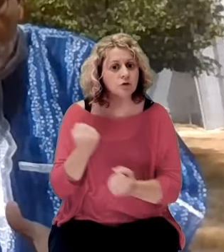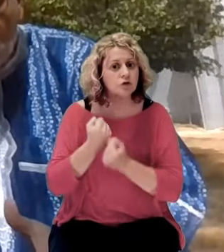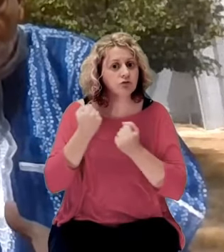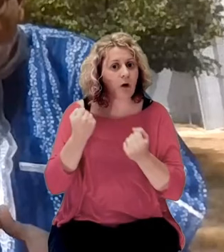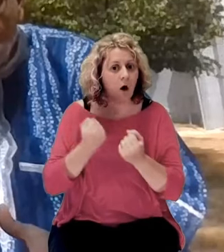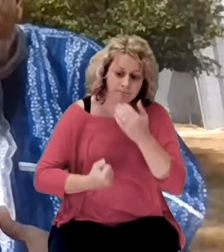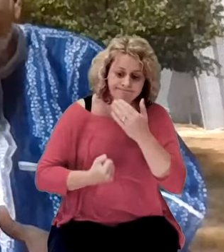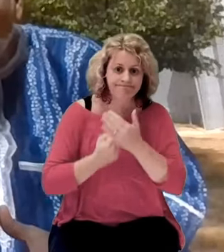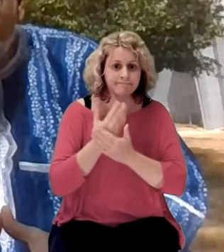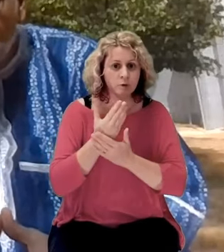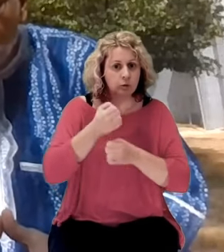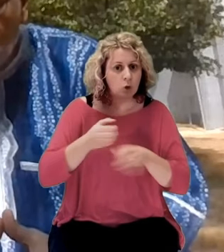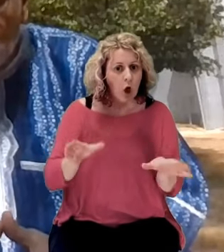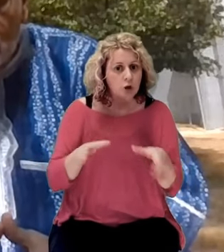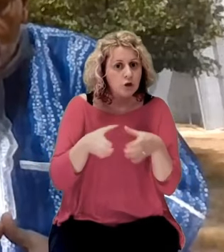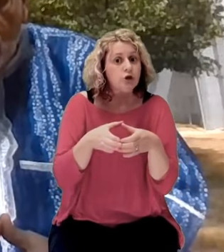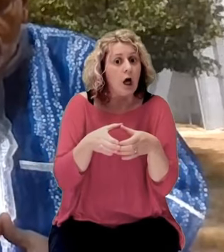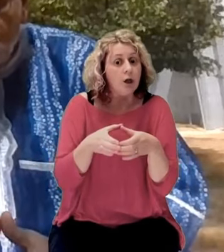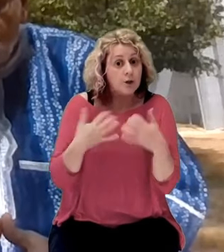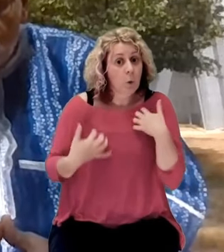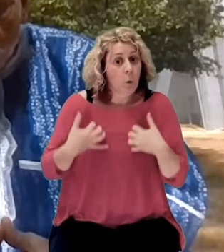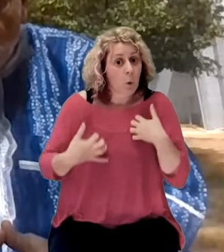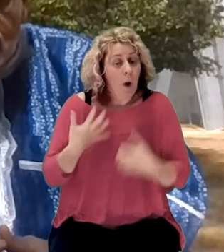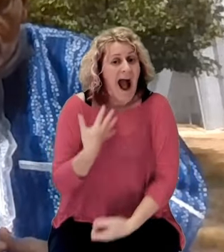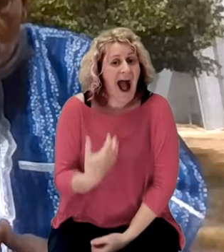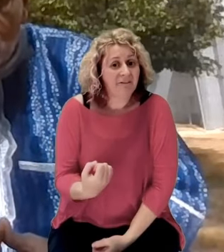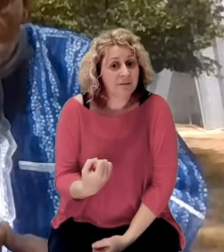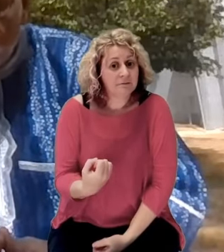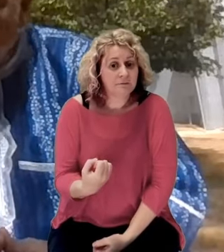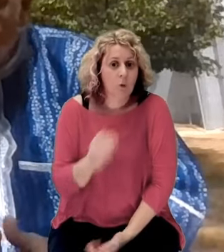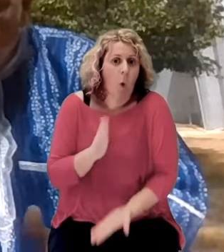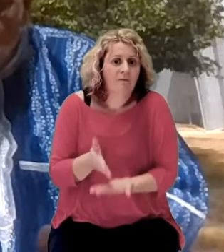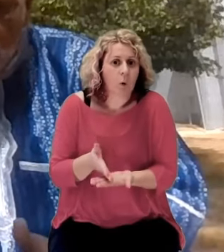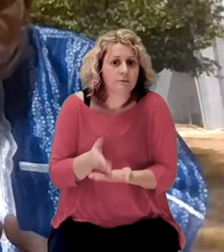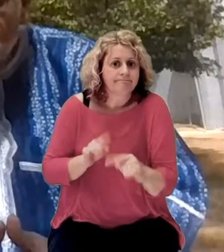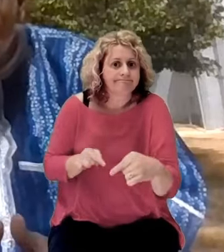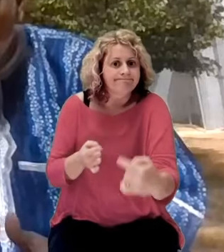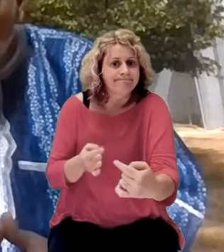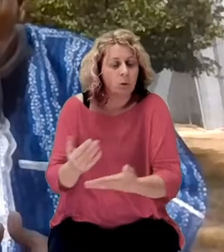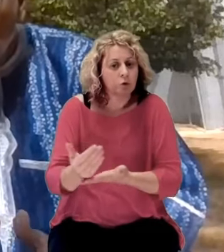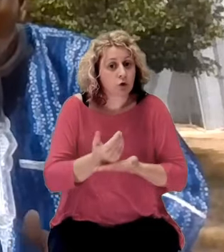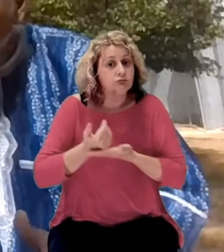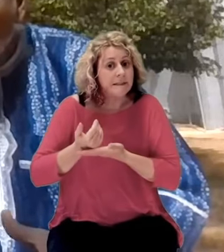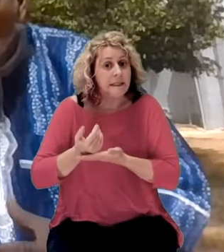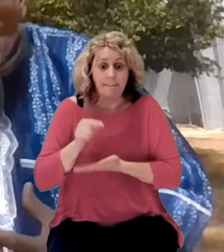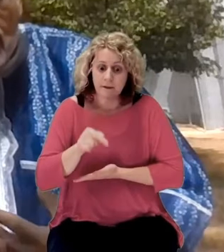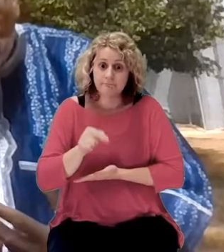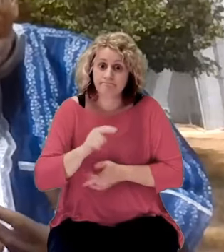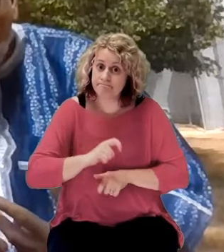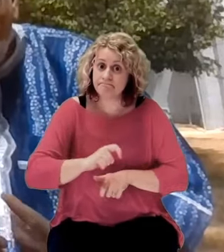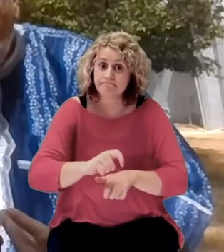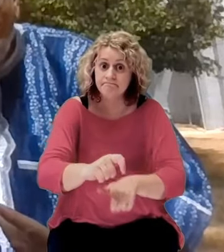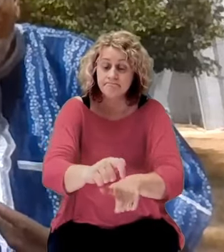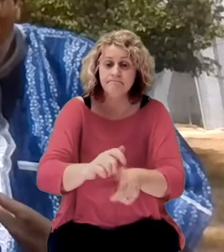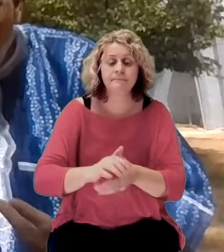church here in the north, despite the challenges that there are, security and otherwise. And there are